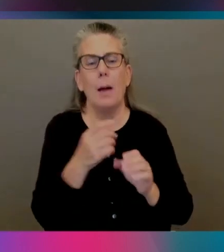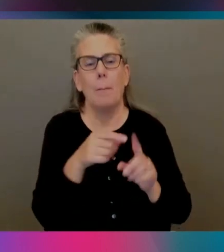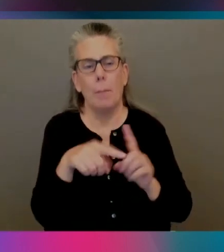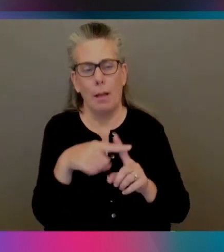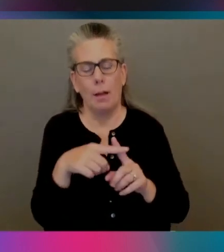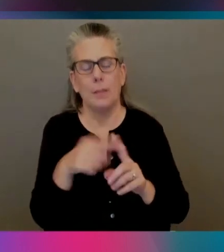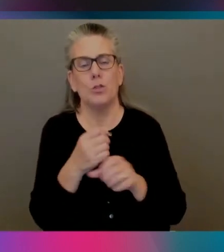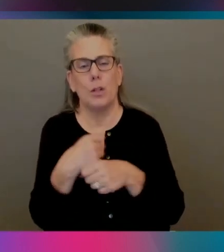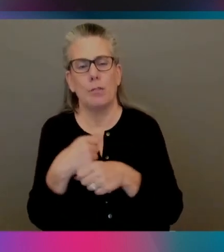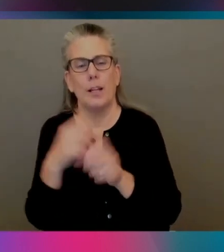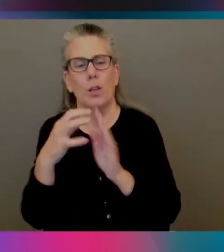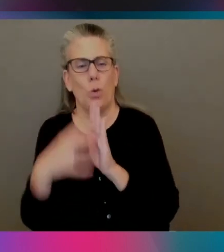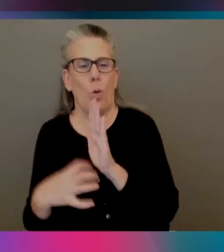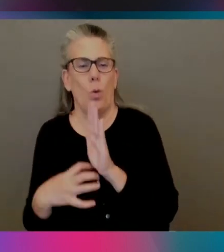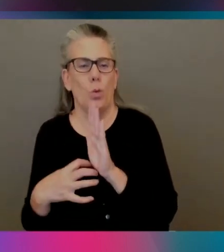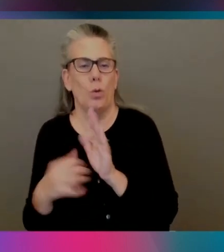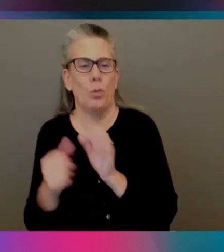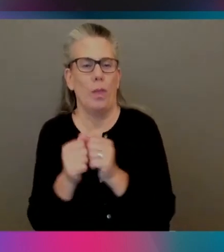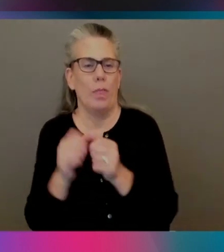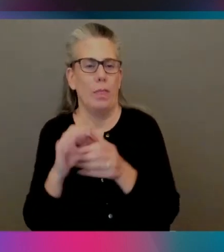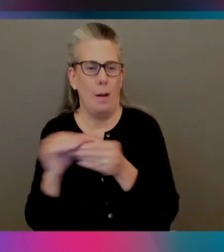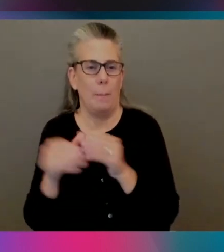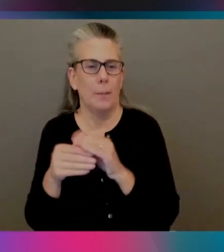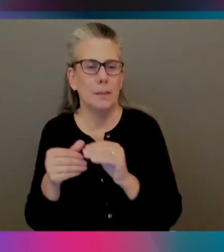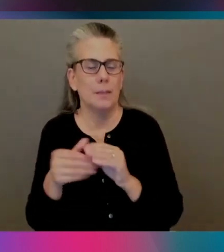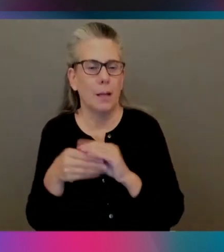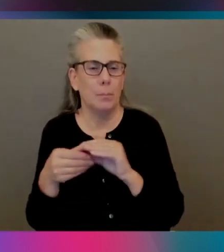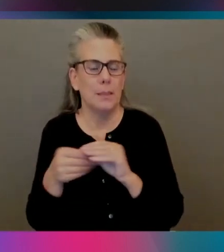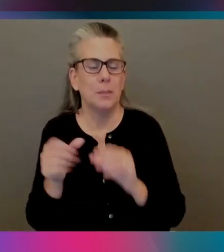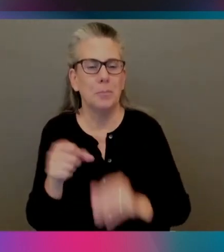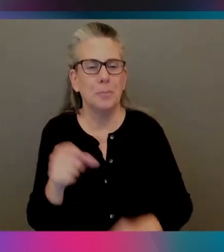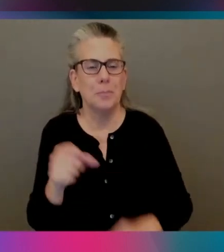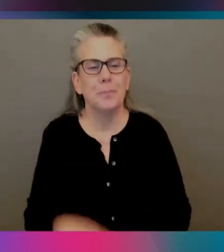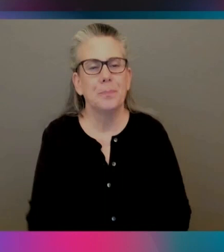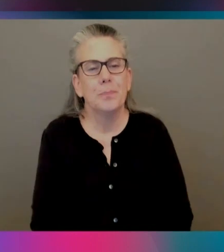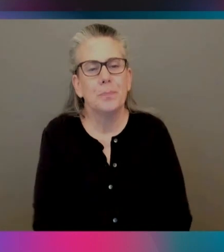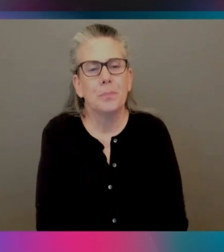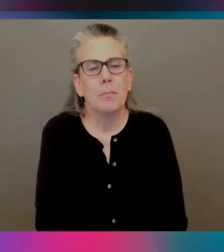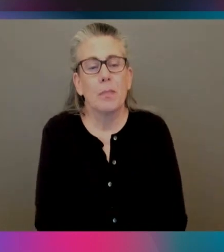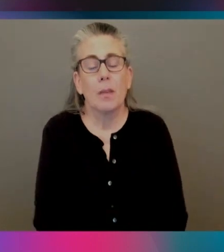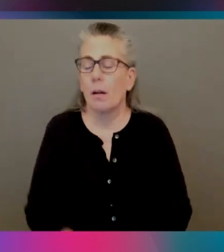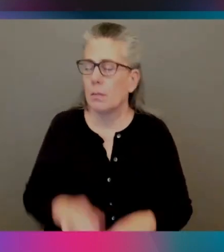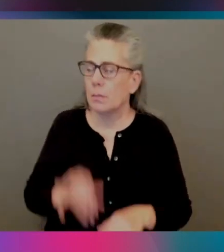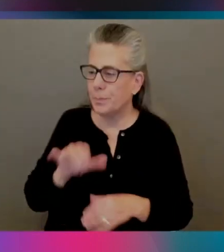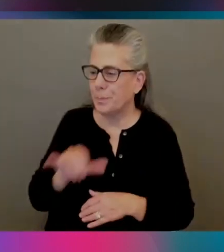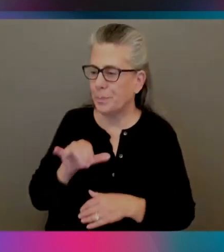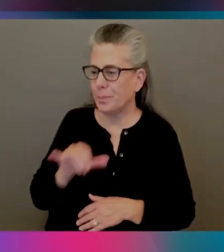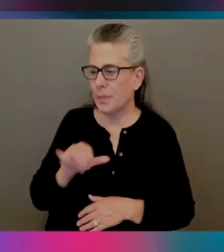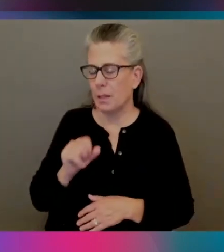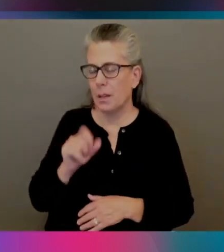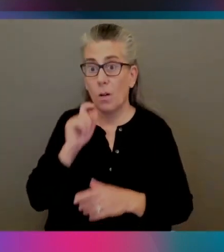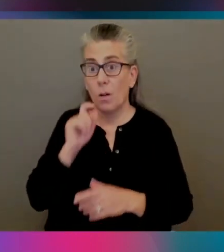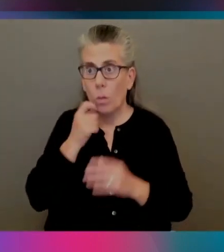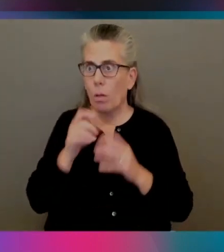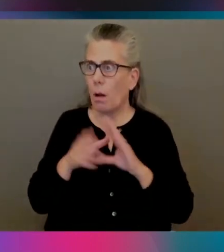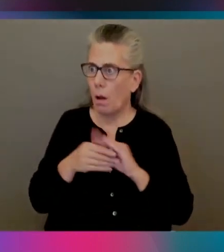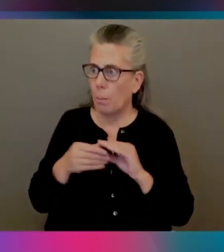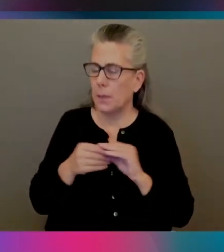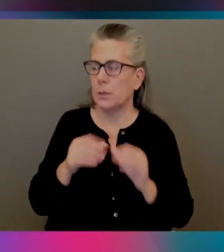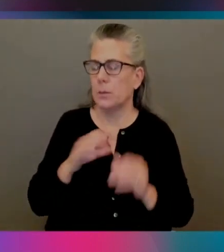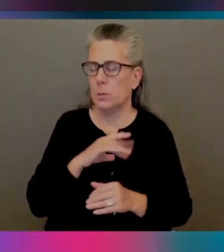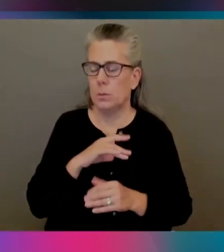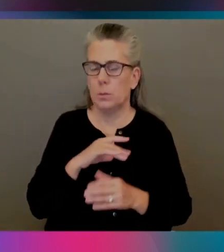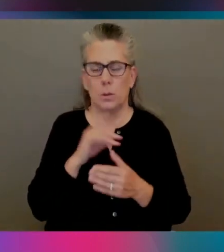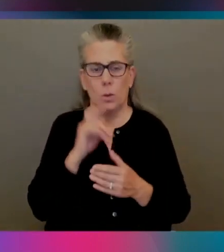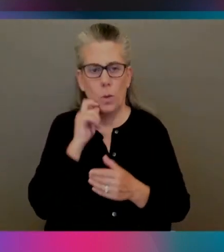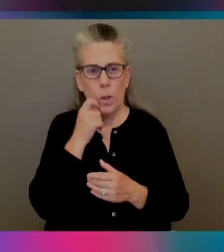Yeah. Very neat. Wow. Okay. Yeah. I mean, comments too. That's. I mean, my code